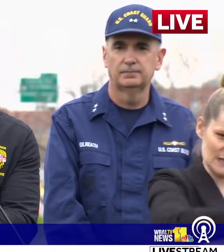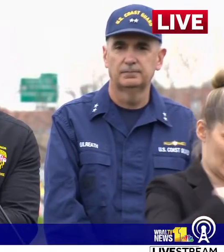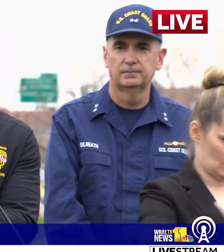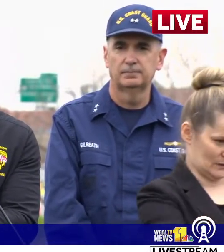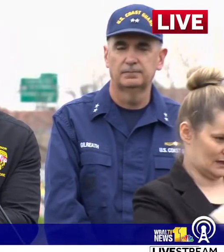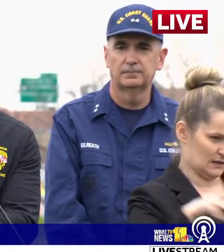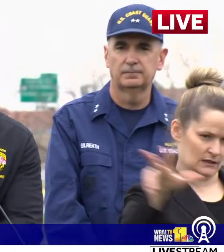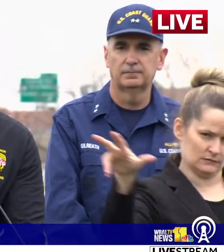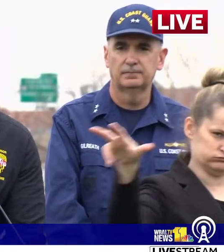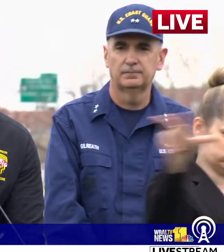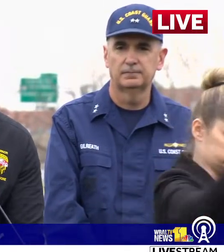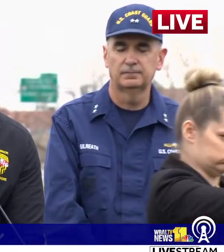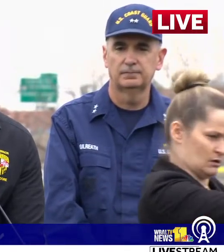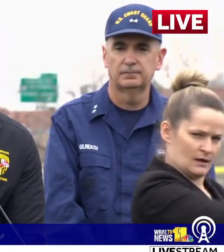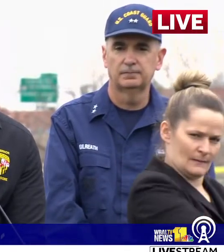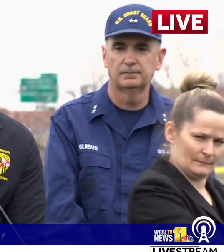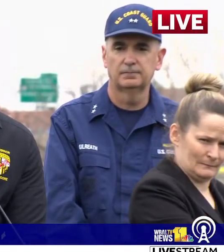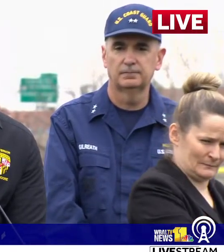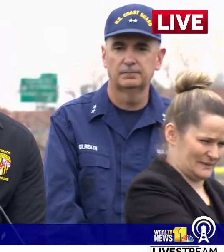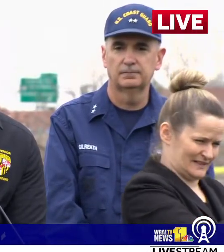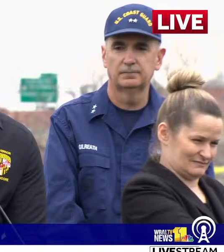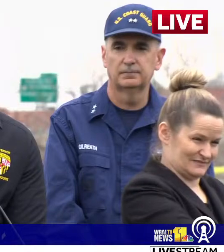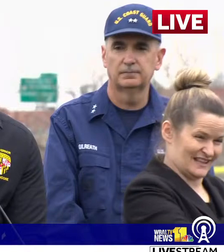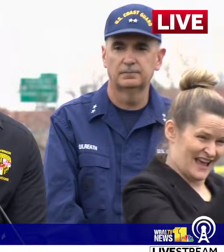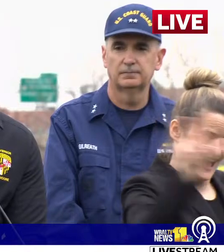and of the wreckage is.